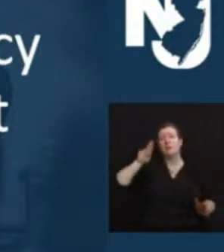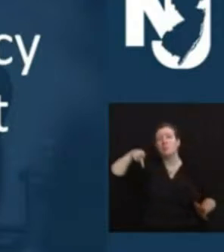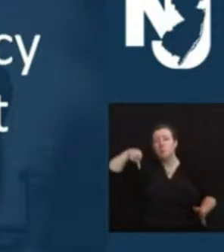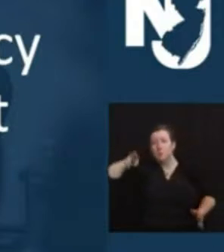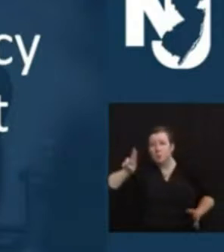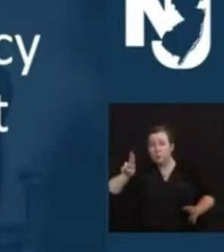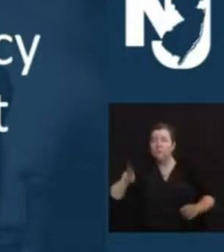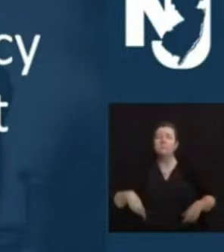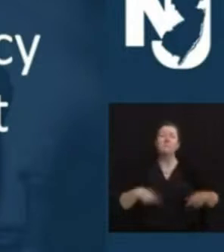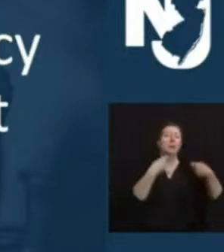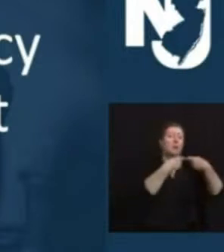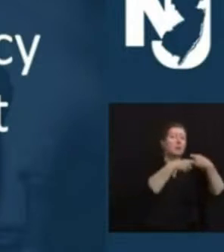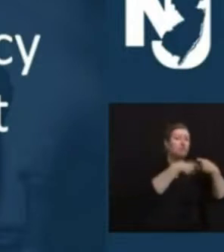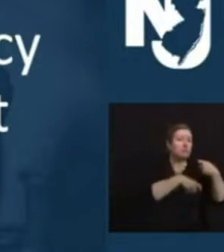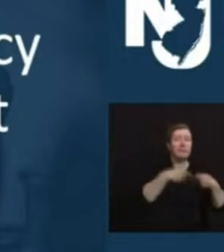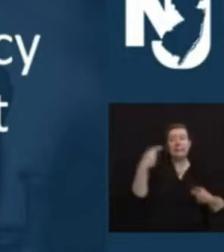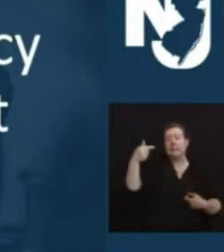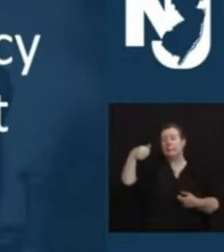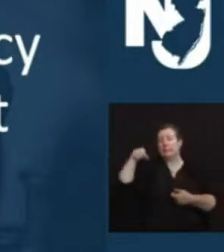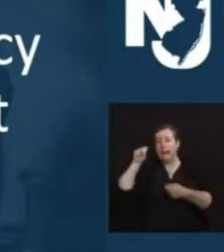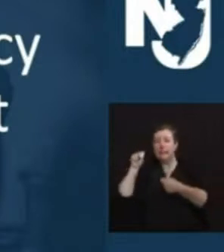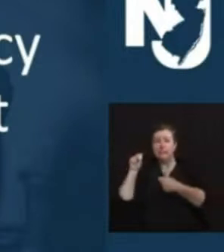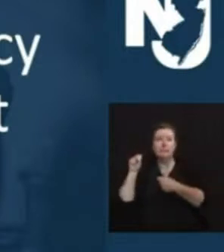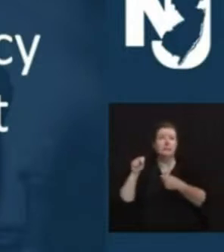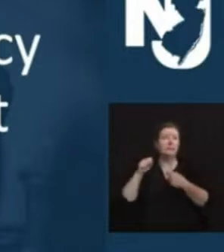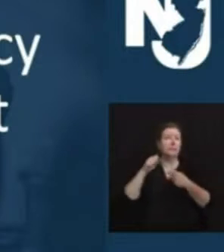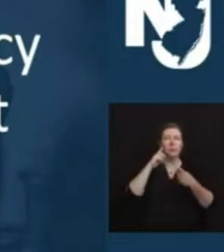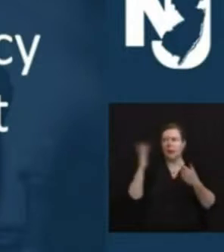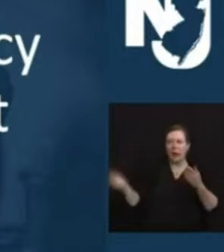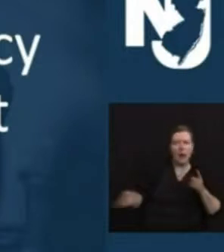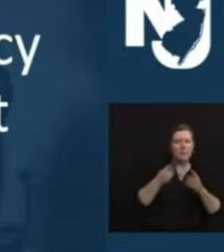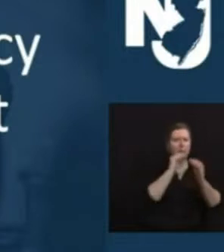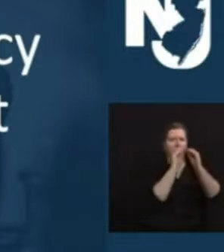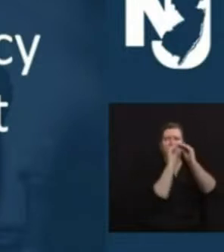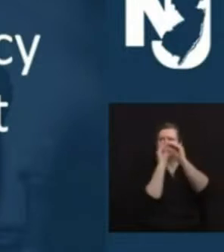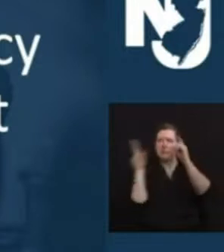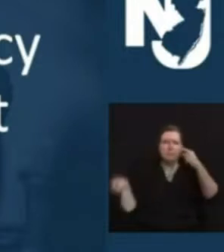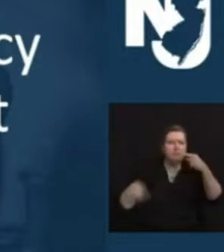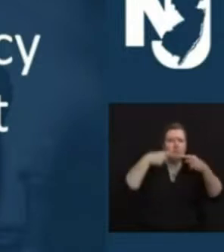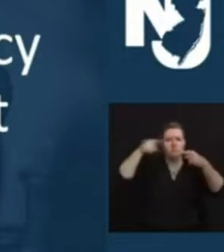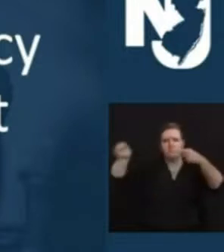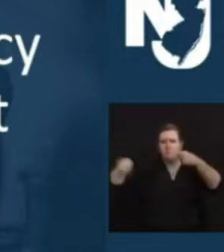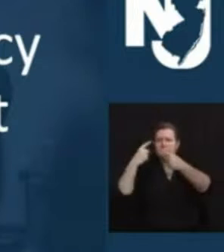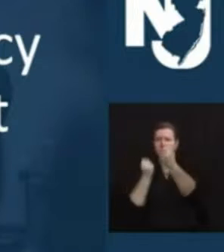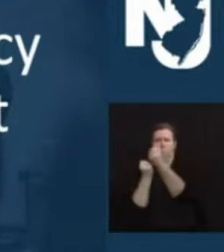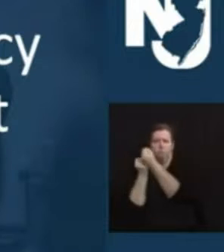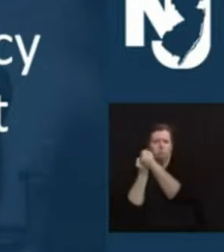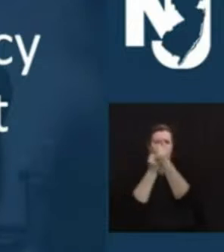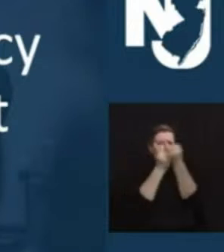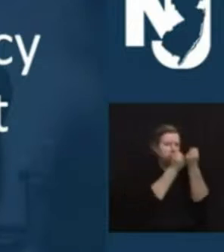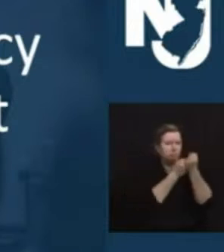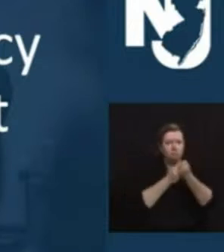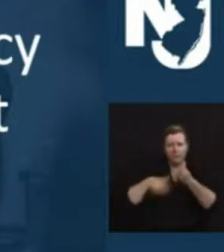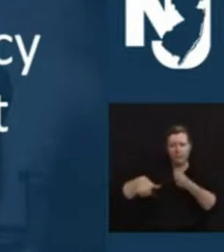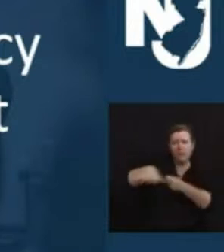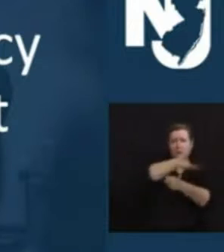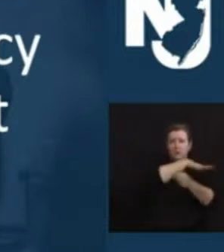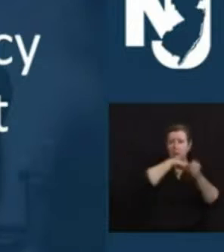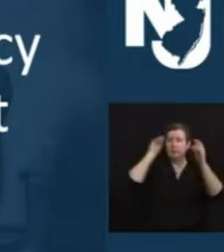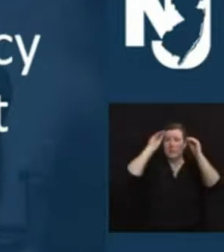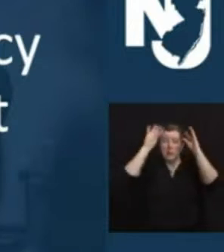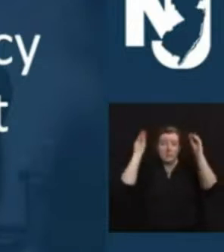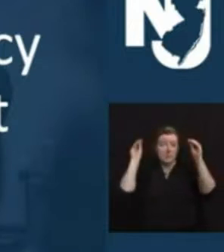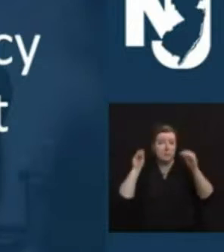were going up on the lines, local county and local support, whether it be in first responders or otherwise. It was